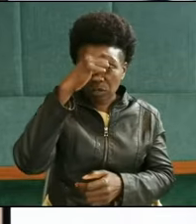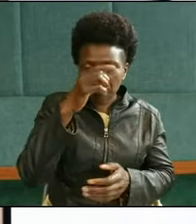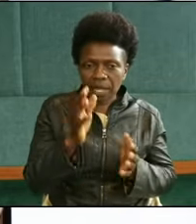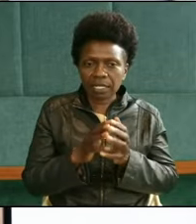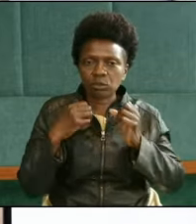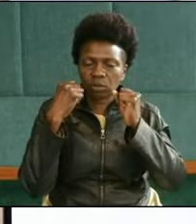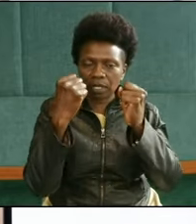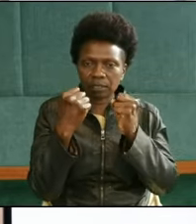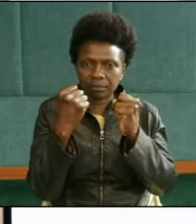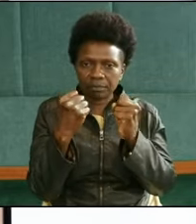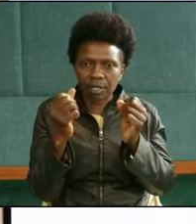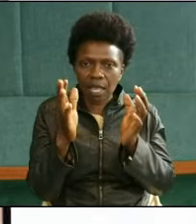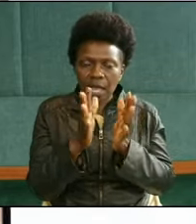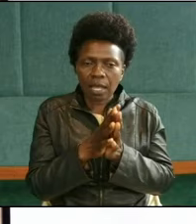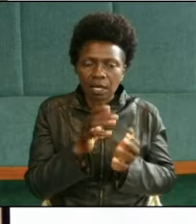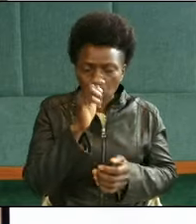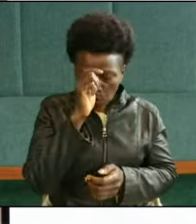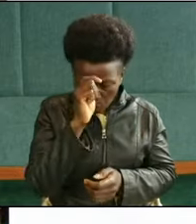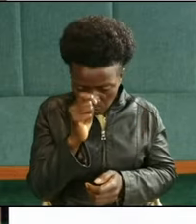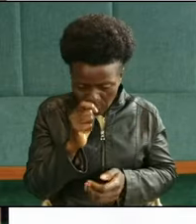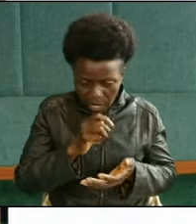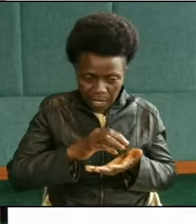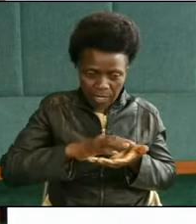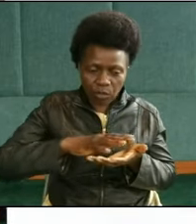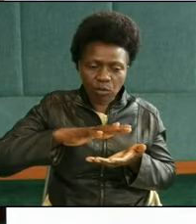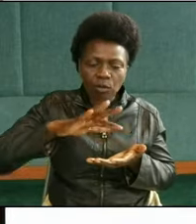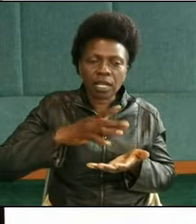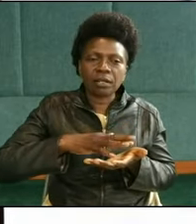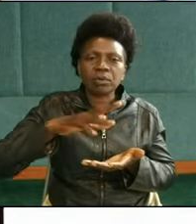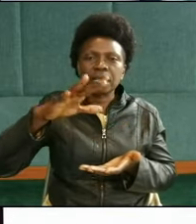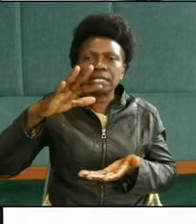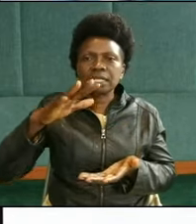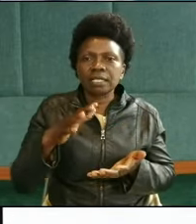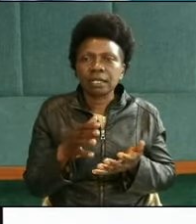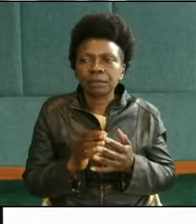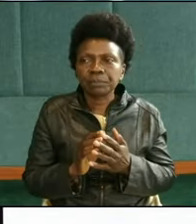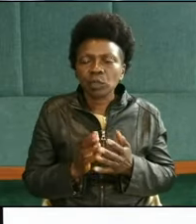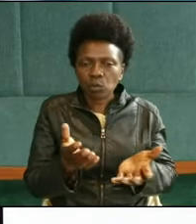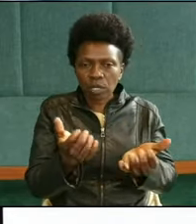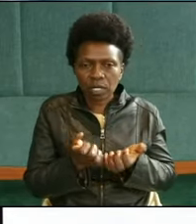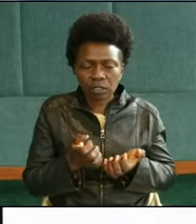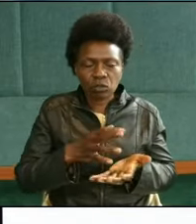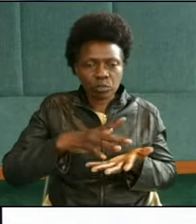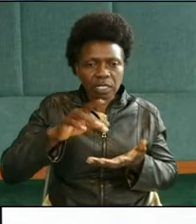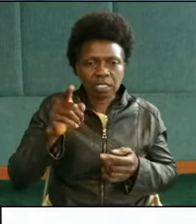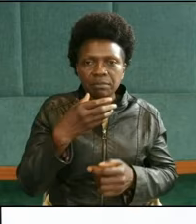and strength and honor and glory and praise. We need to praise this